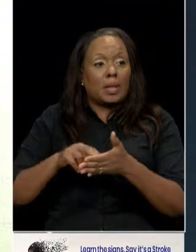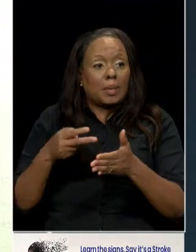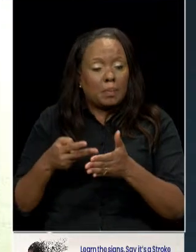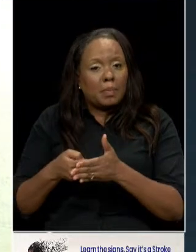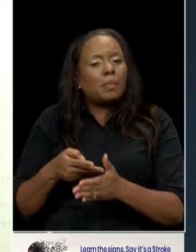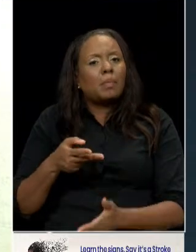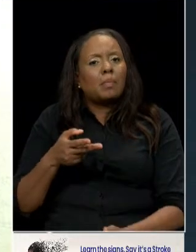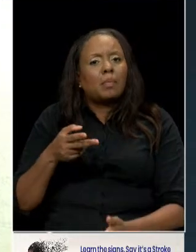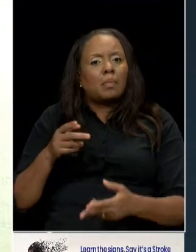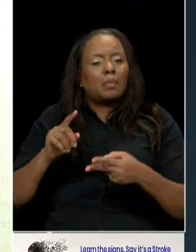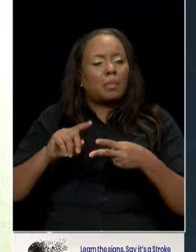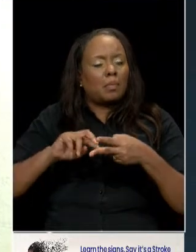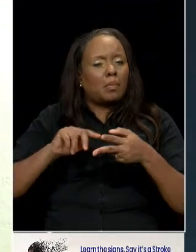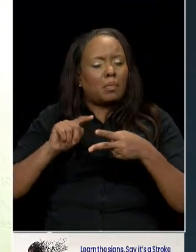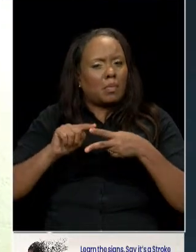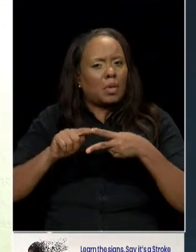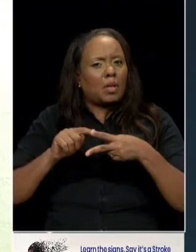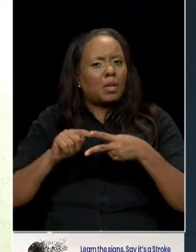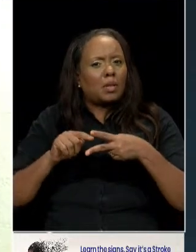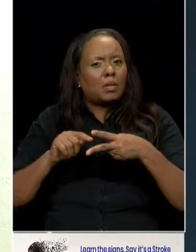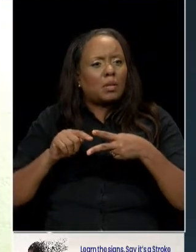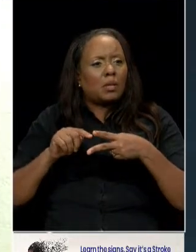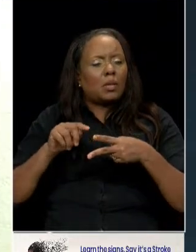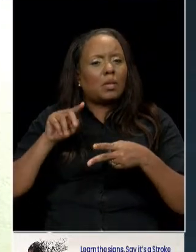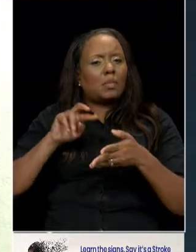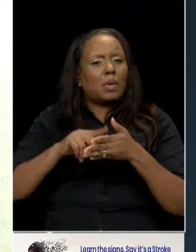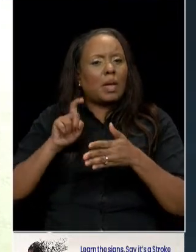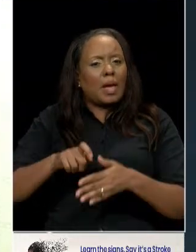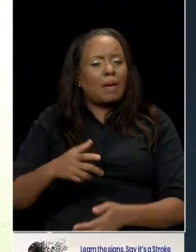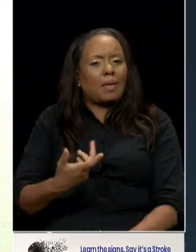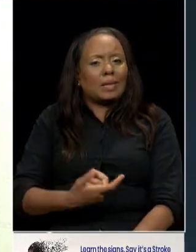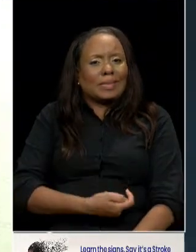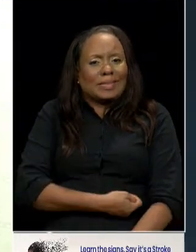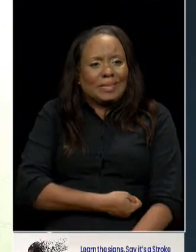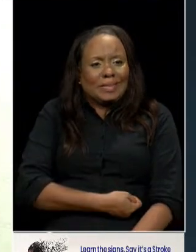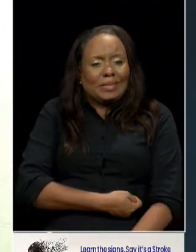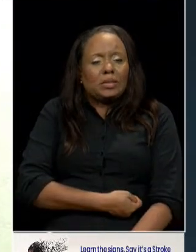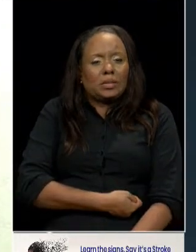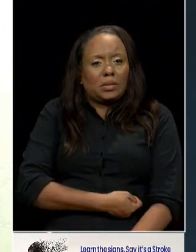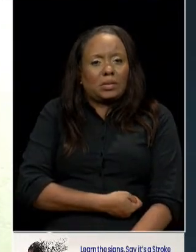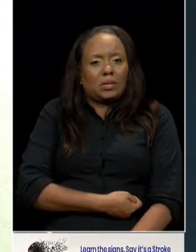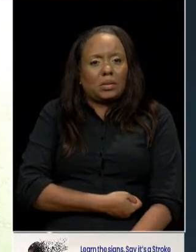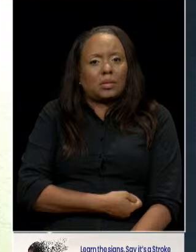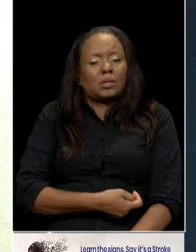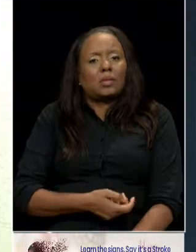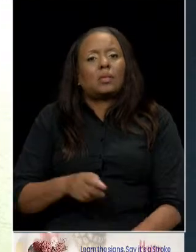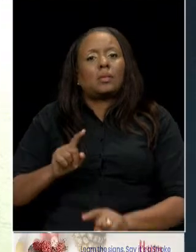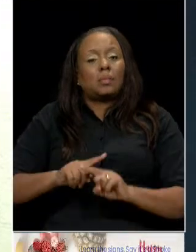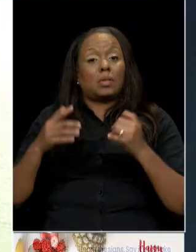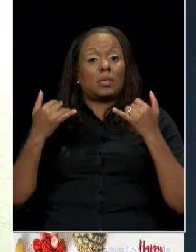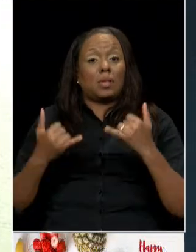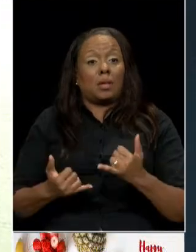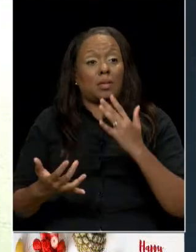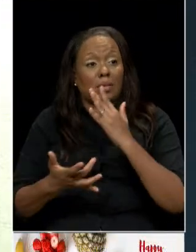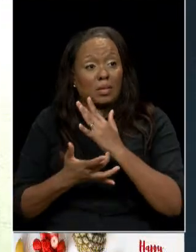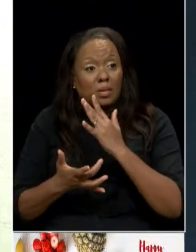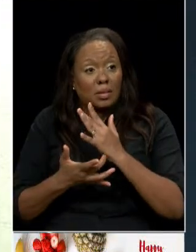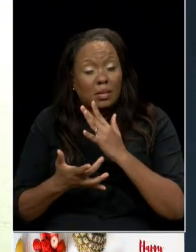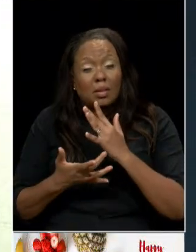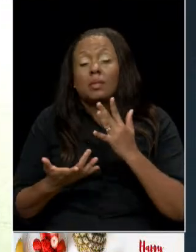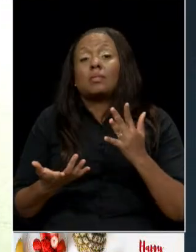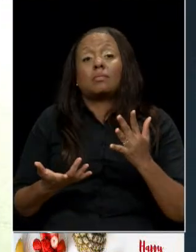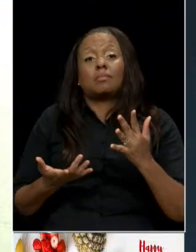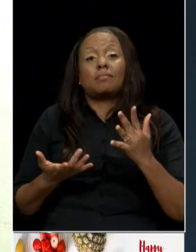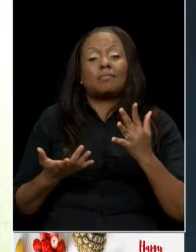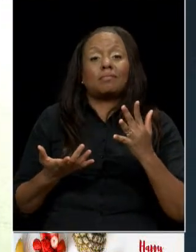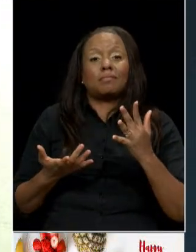given initially in the form of injections of insulin, but as technologies have advanced, we're now into the